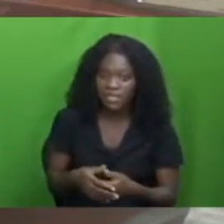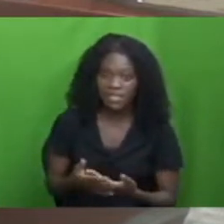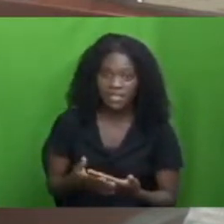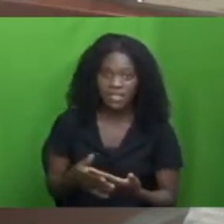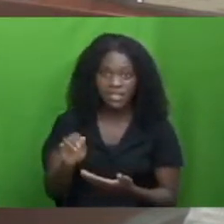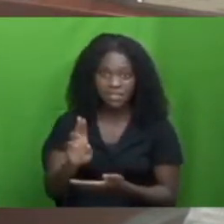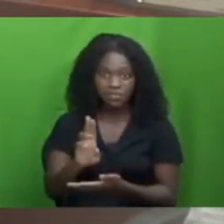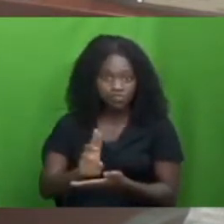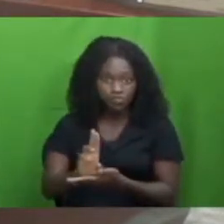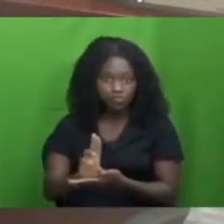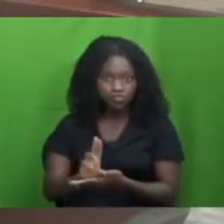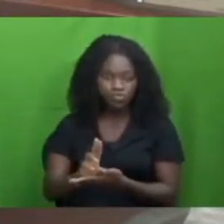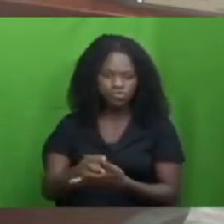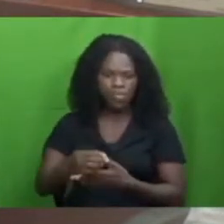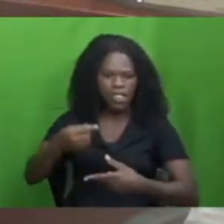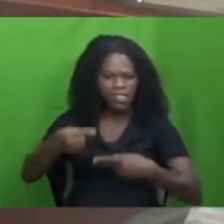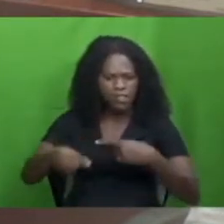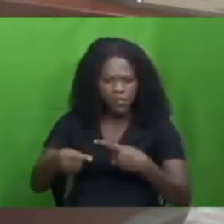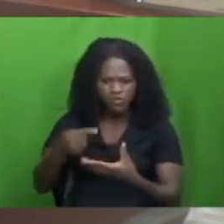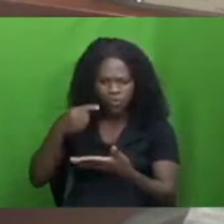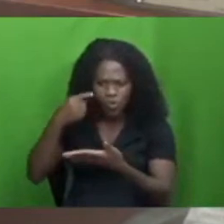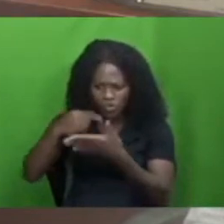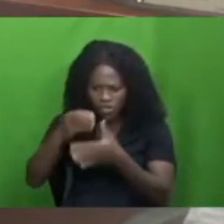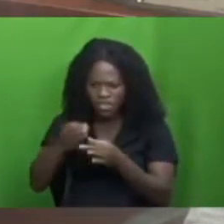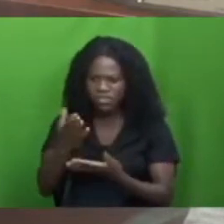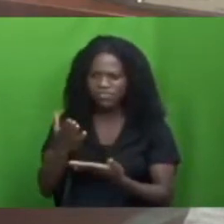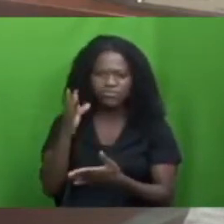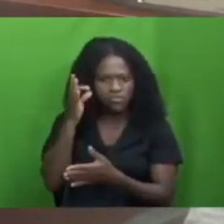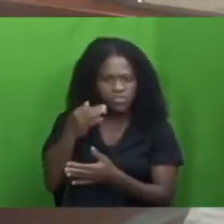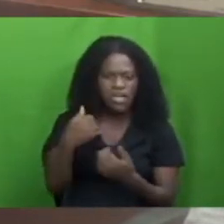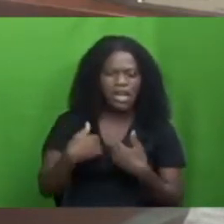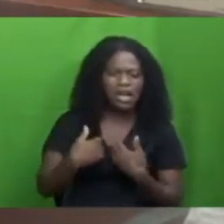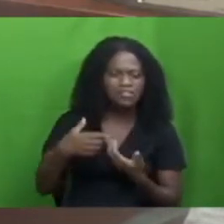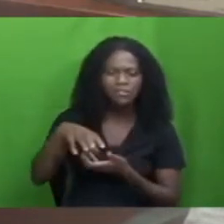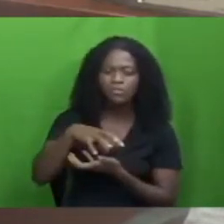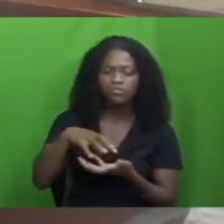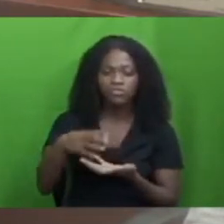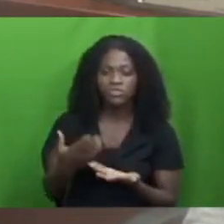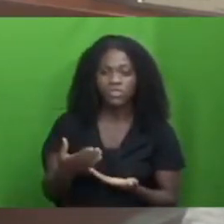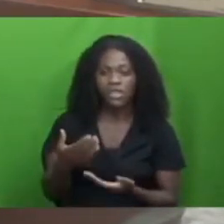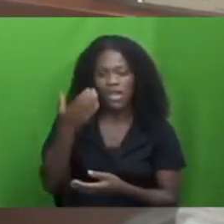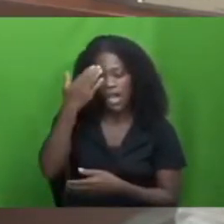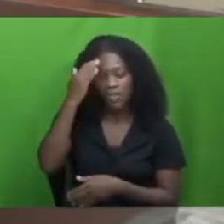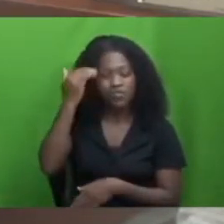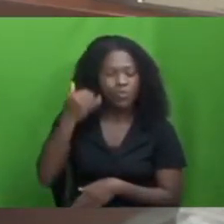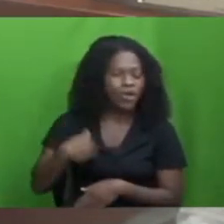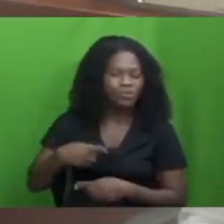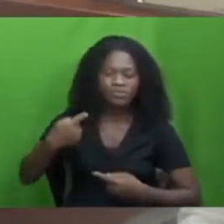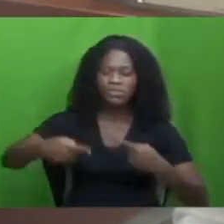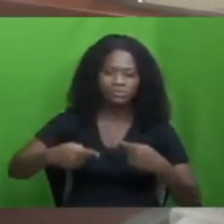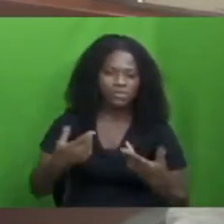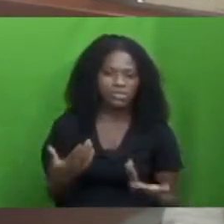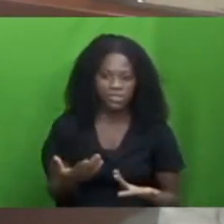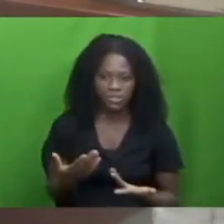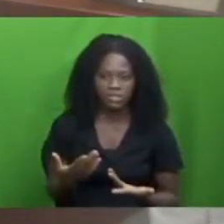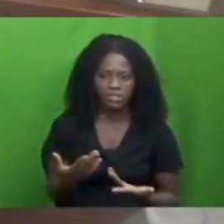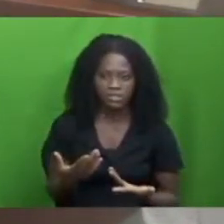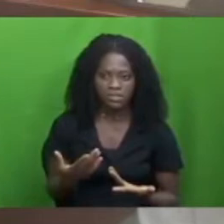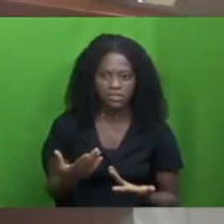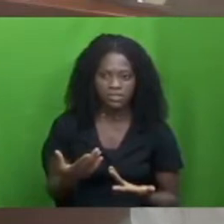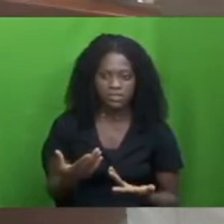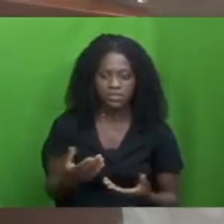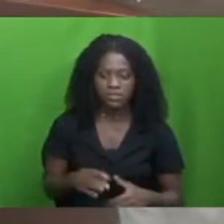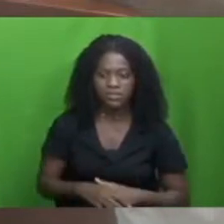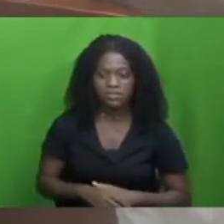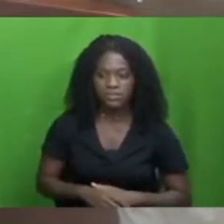everything, it's important that we have a copy with us to serve as a benchmark. So, Mr. Speaker, I don't see